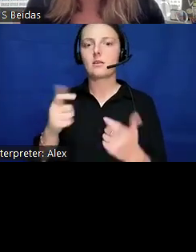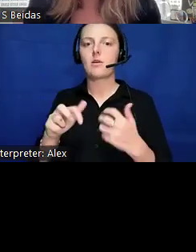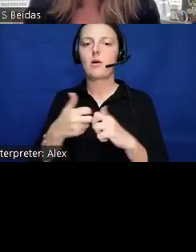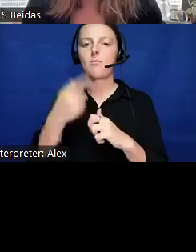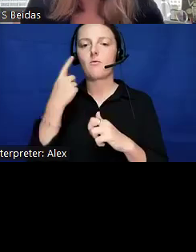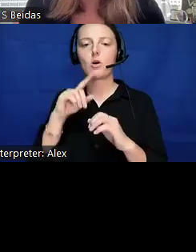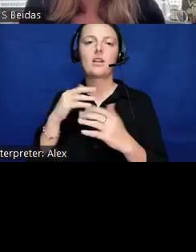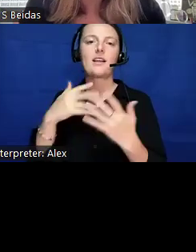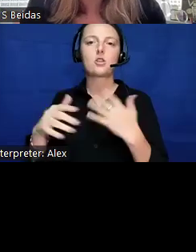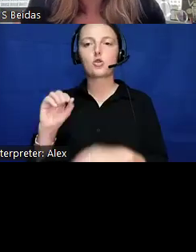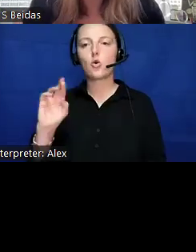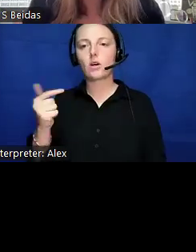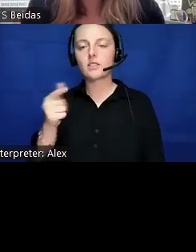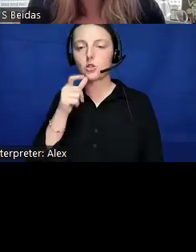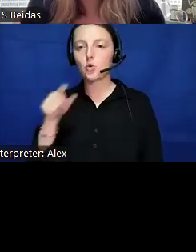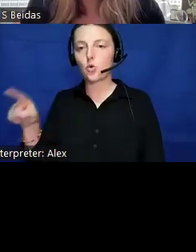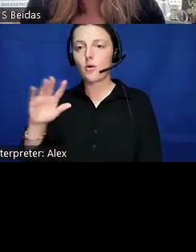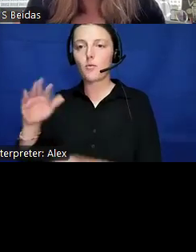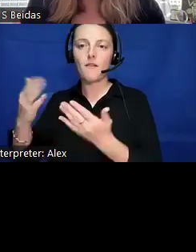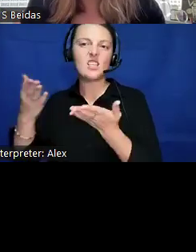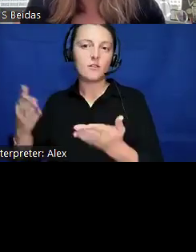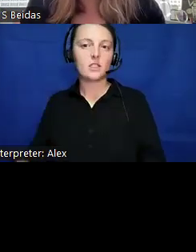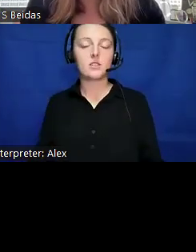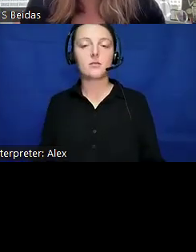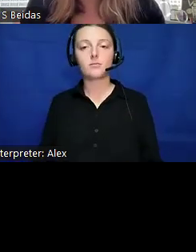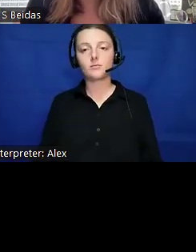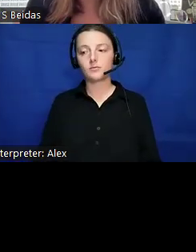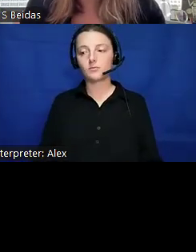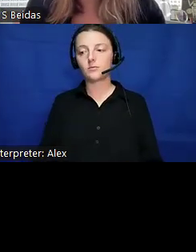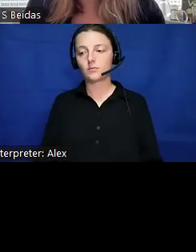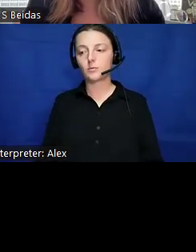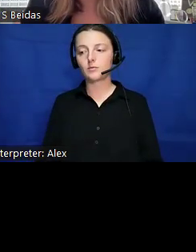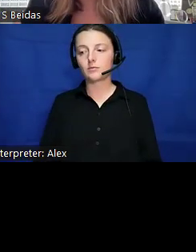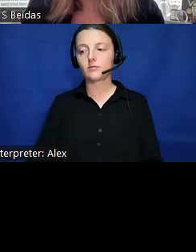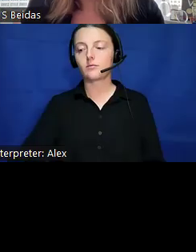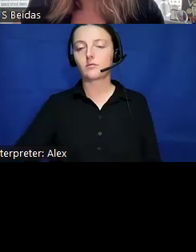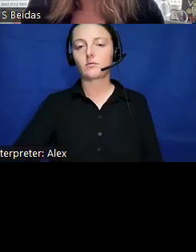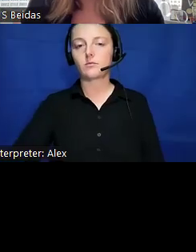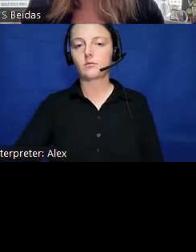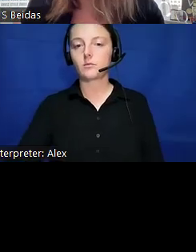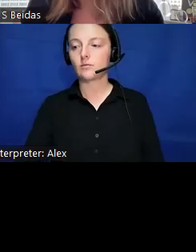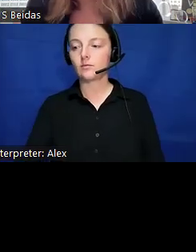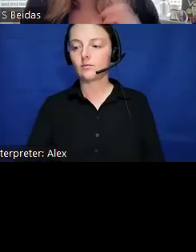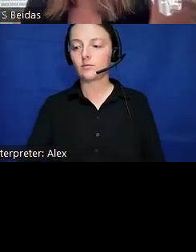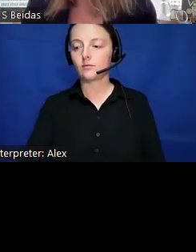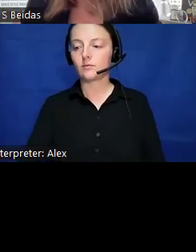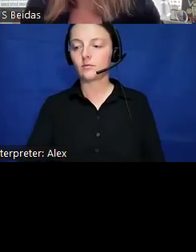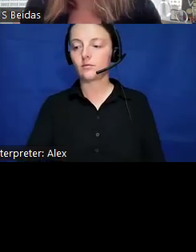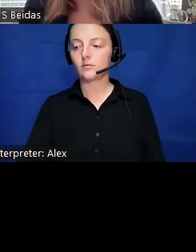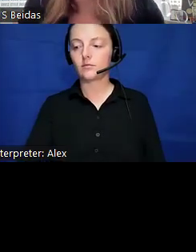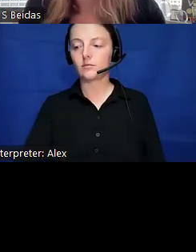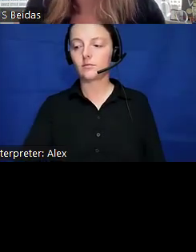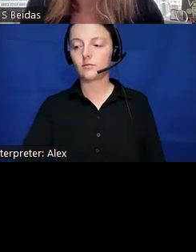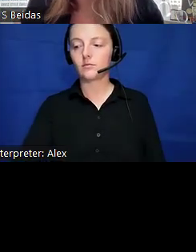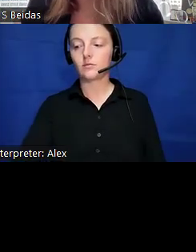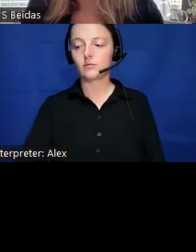social organizations that are providing services. What you can see here on the x-axis is proficiency culture, that